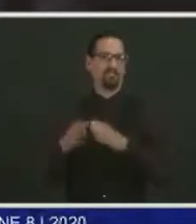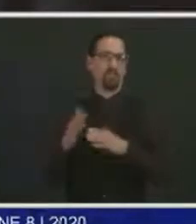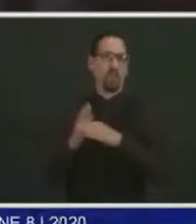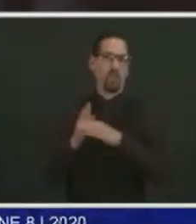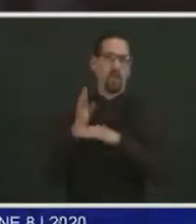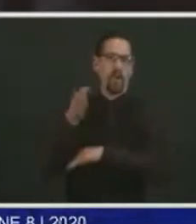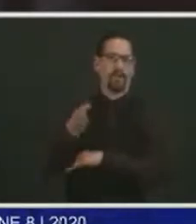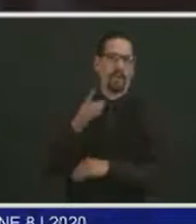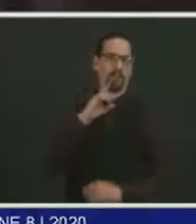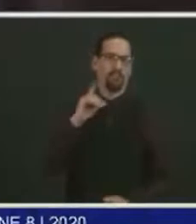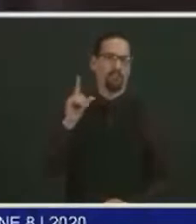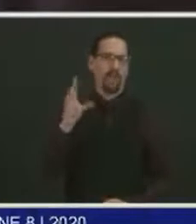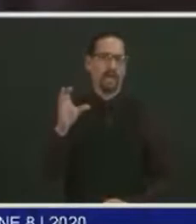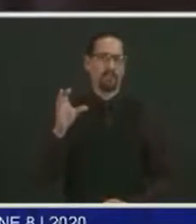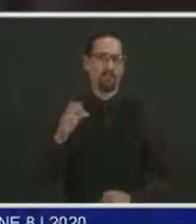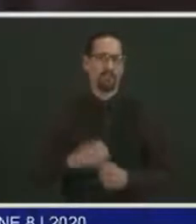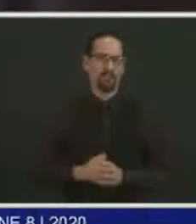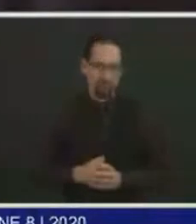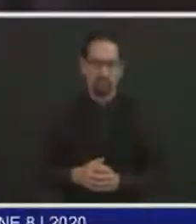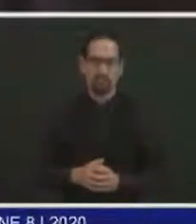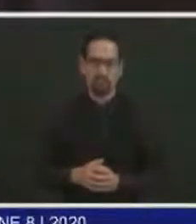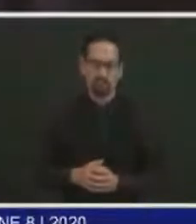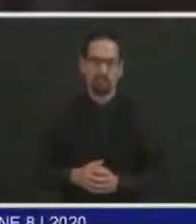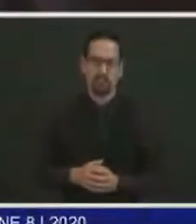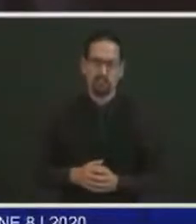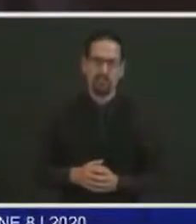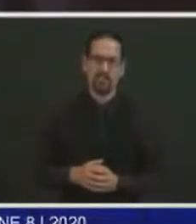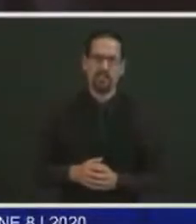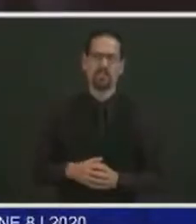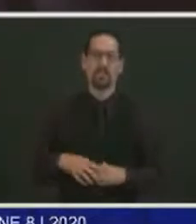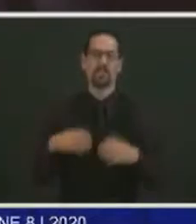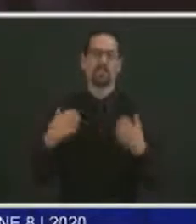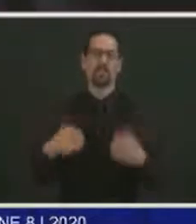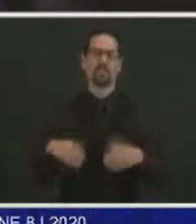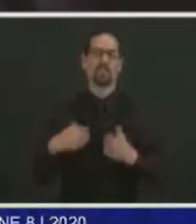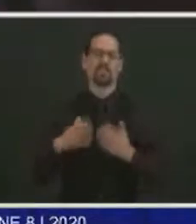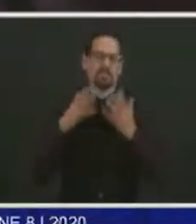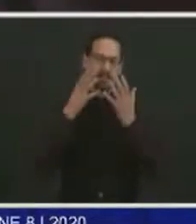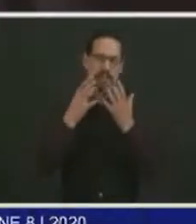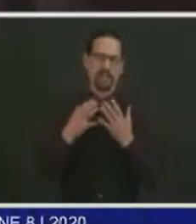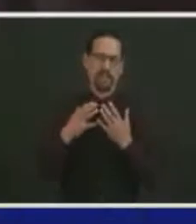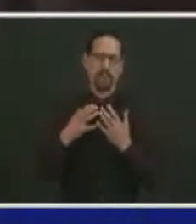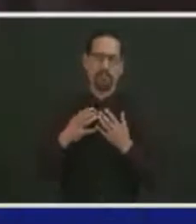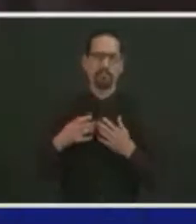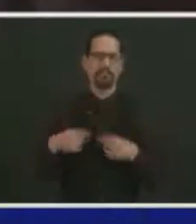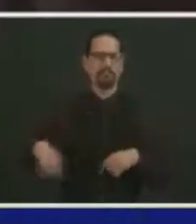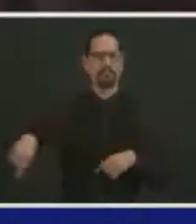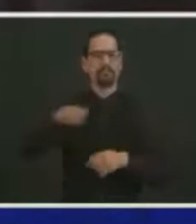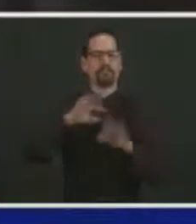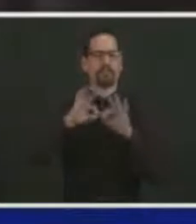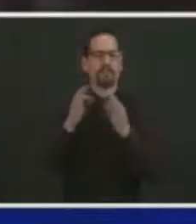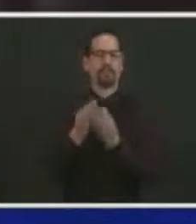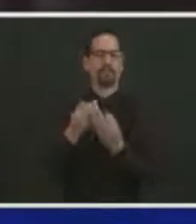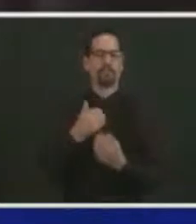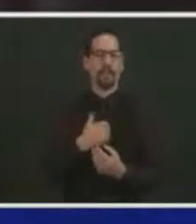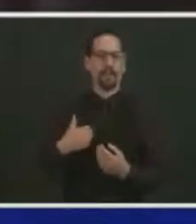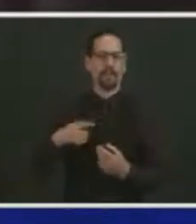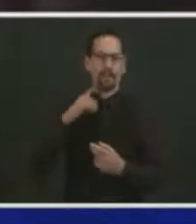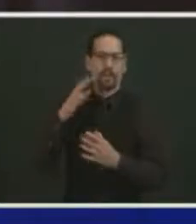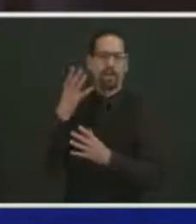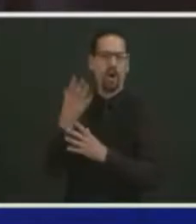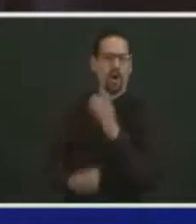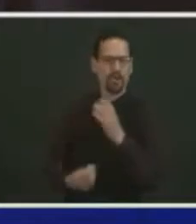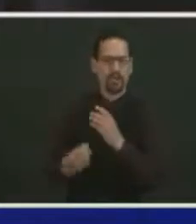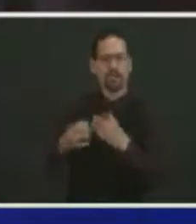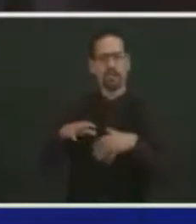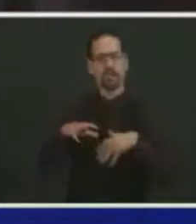1 person was older than 100 years old. Our sympathies and our prayers are certainly with